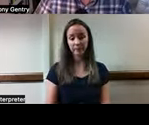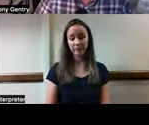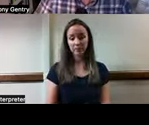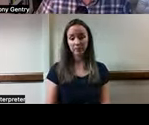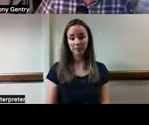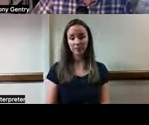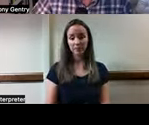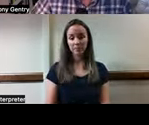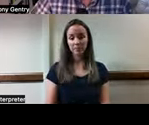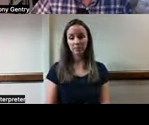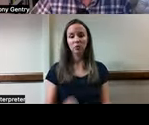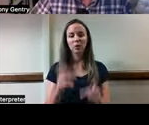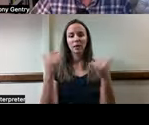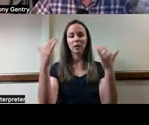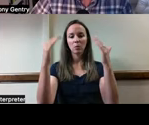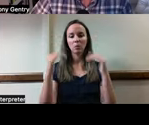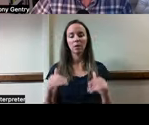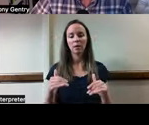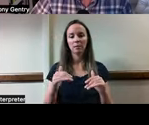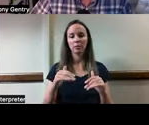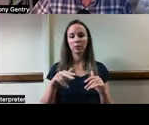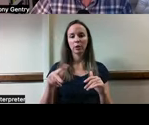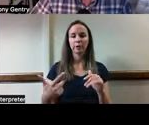Okay. Okay. you. I'm going to, I'm going to move on to one more here.